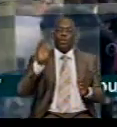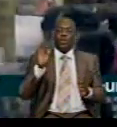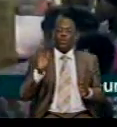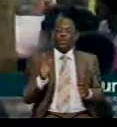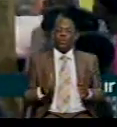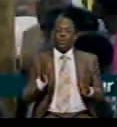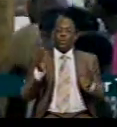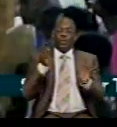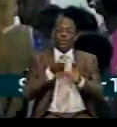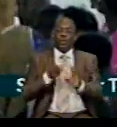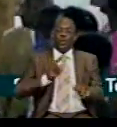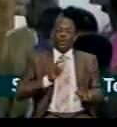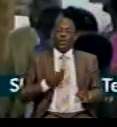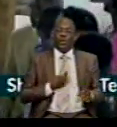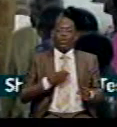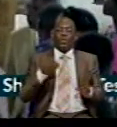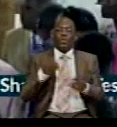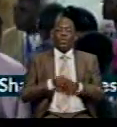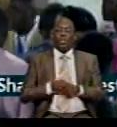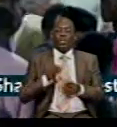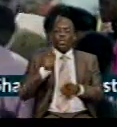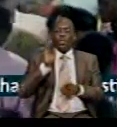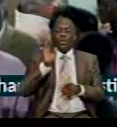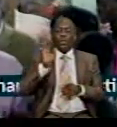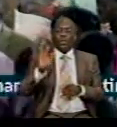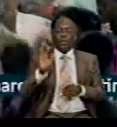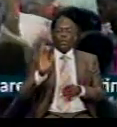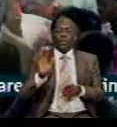location. Next testifier.